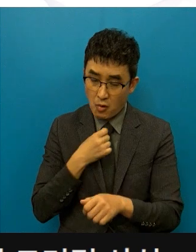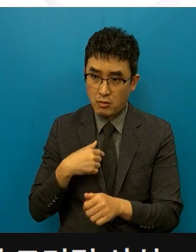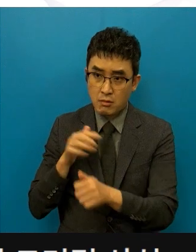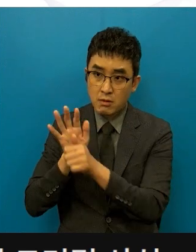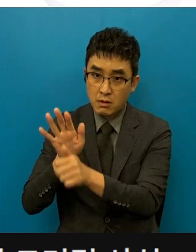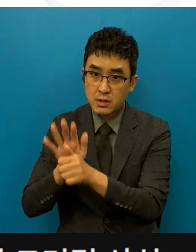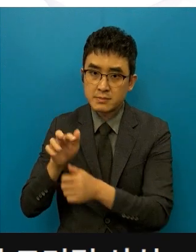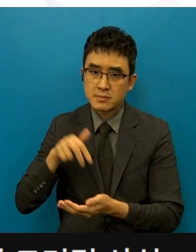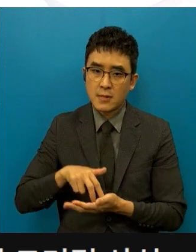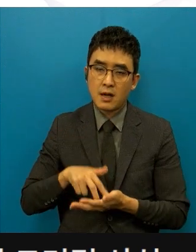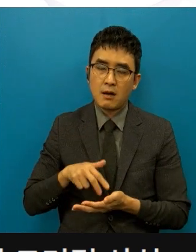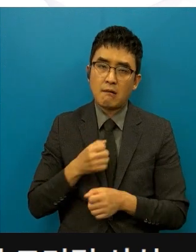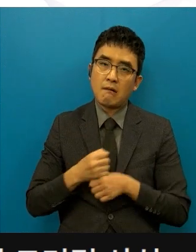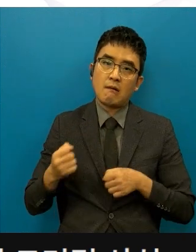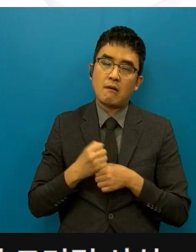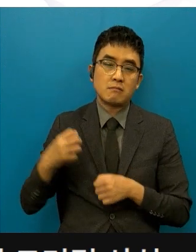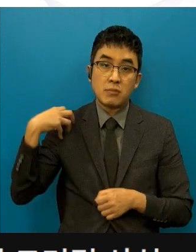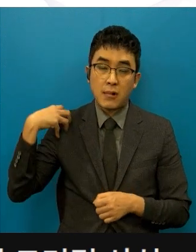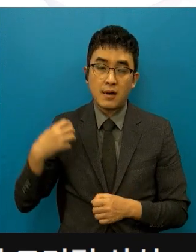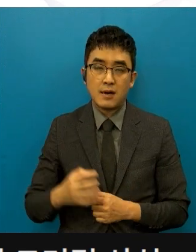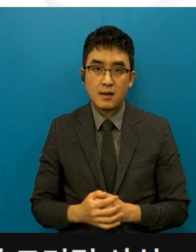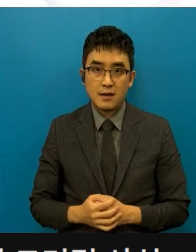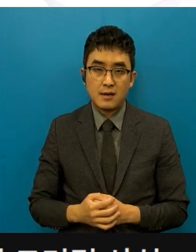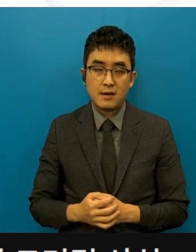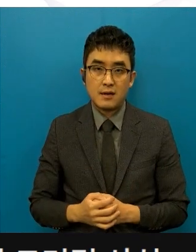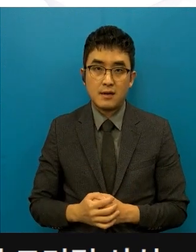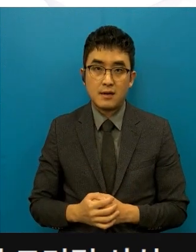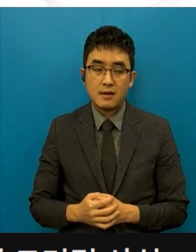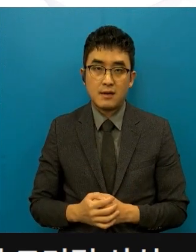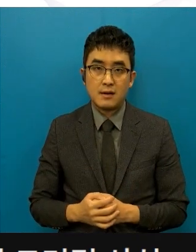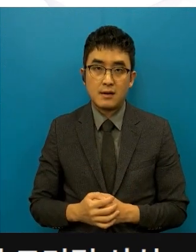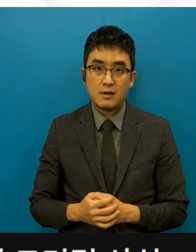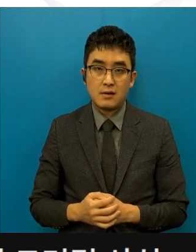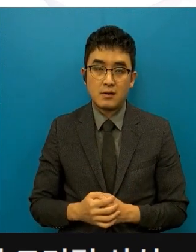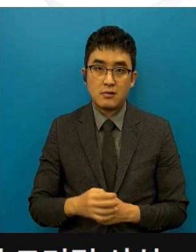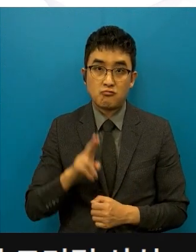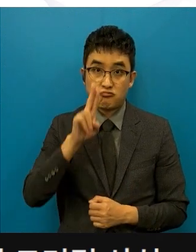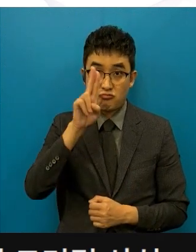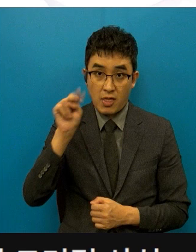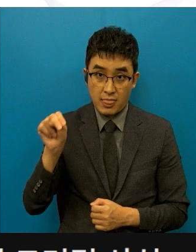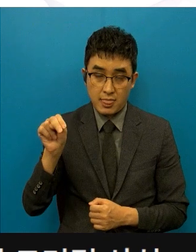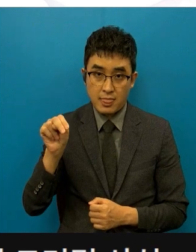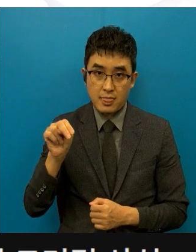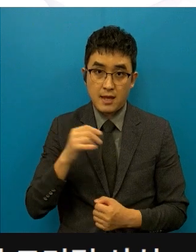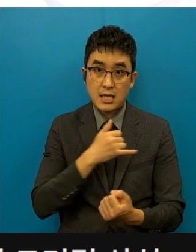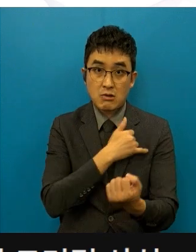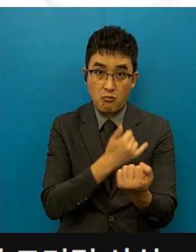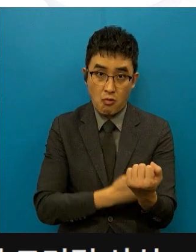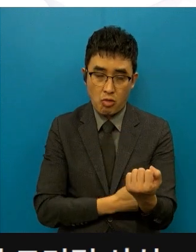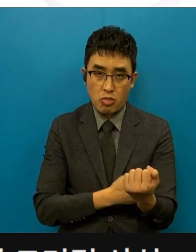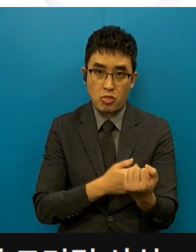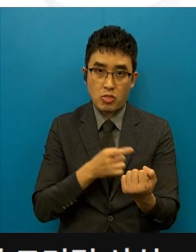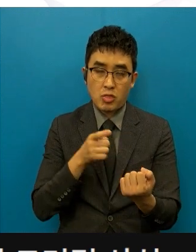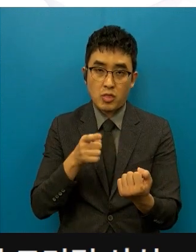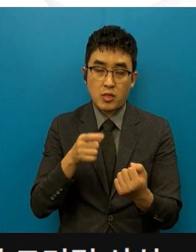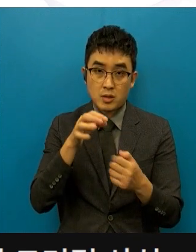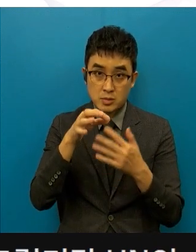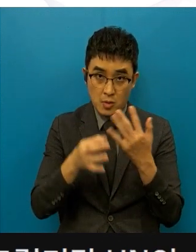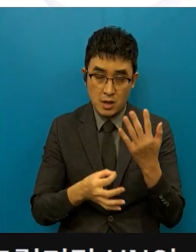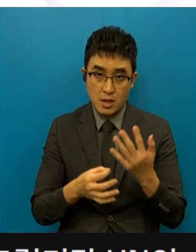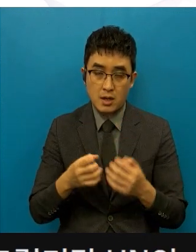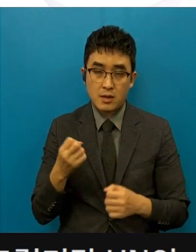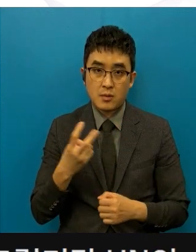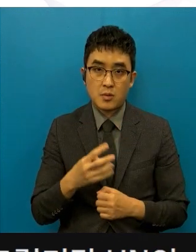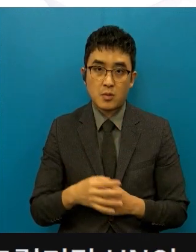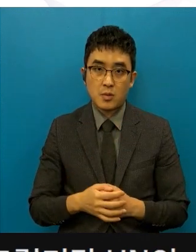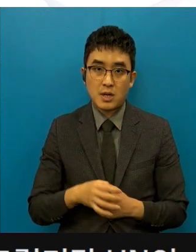life, the states have the obligation to protect life, and without sufficient guidelines, without